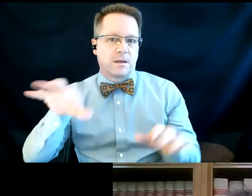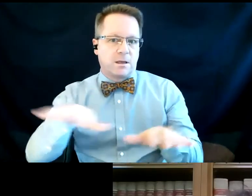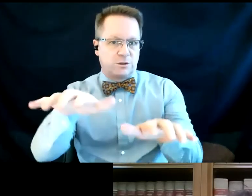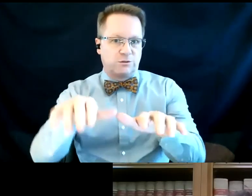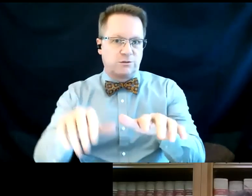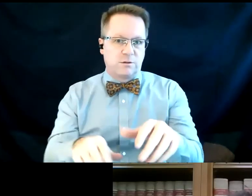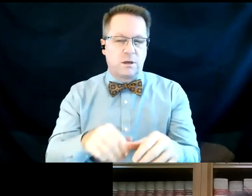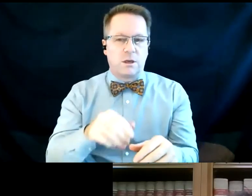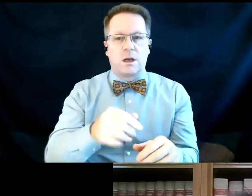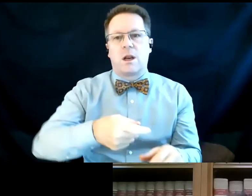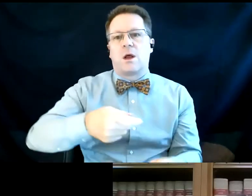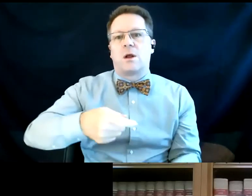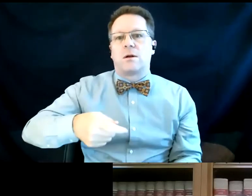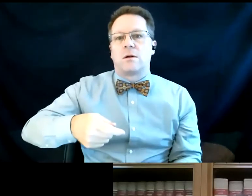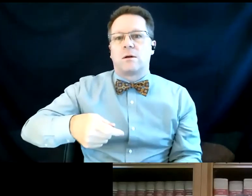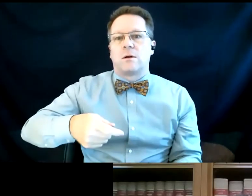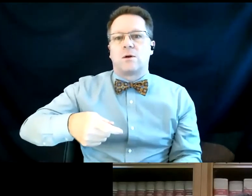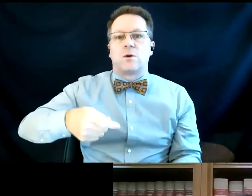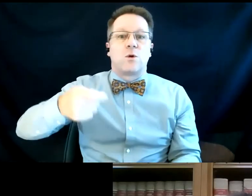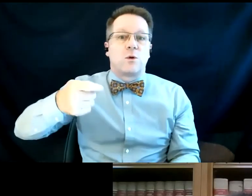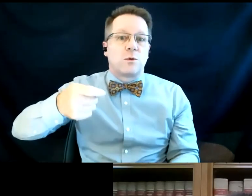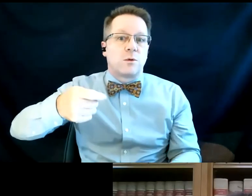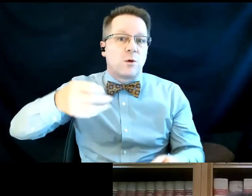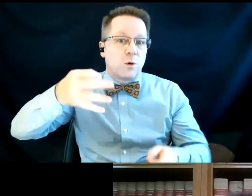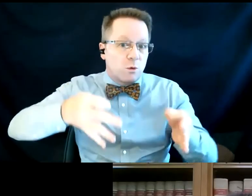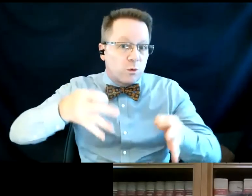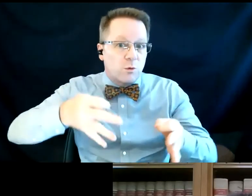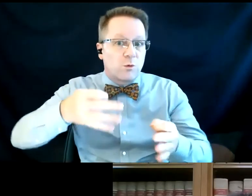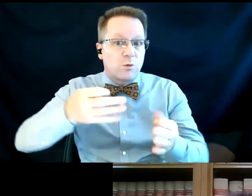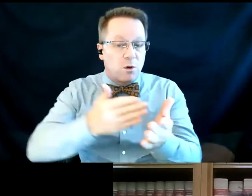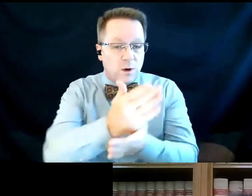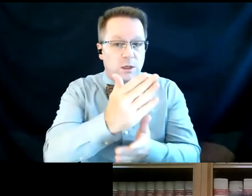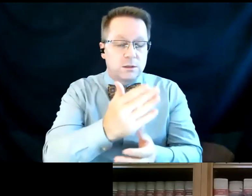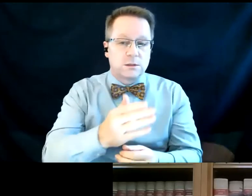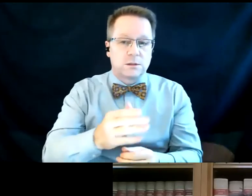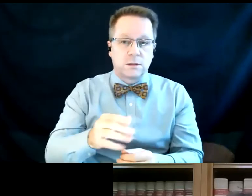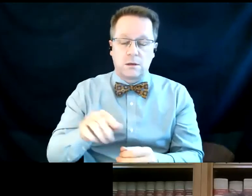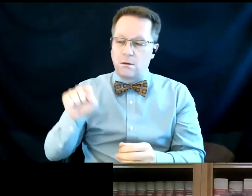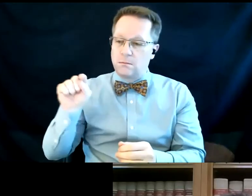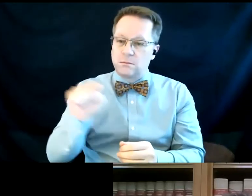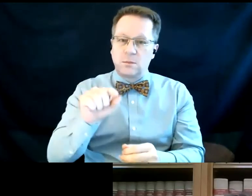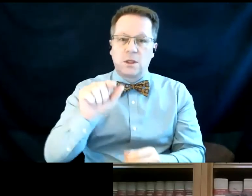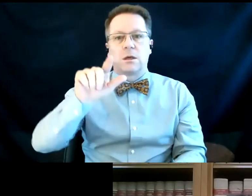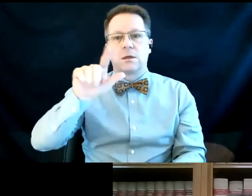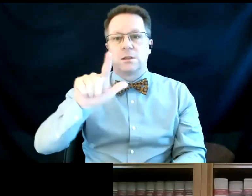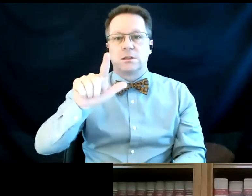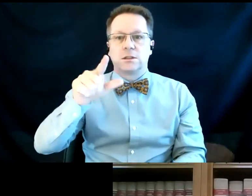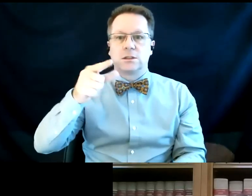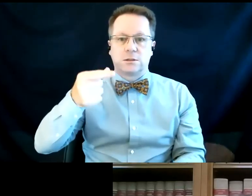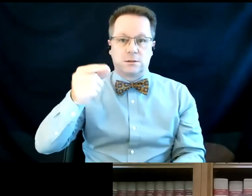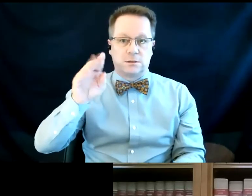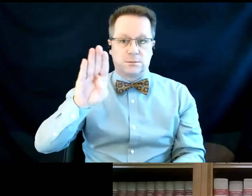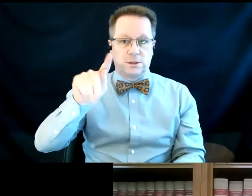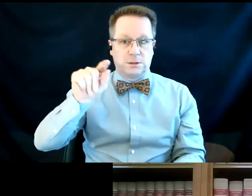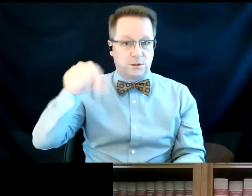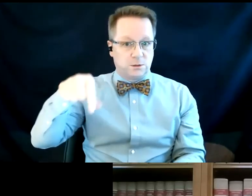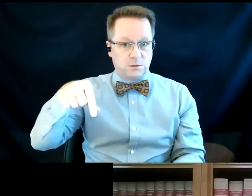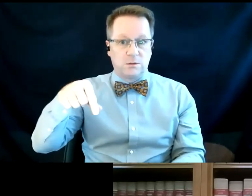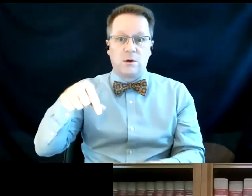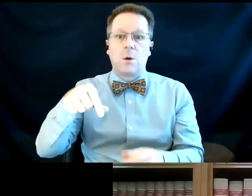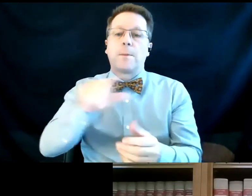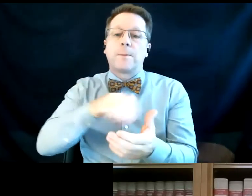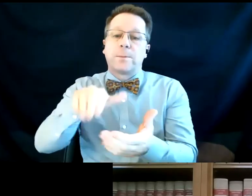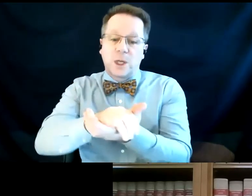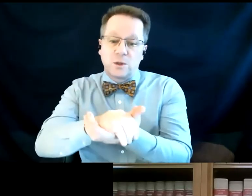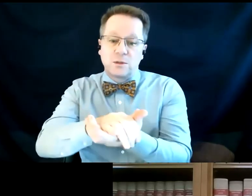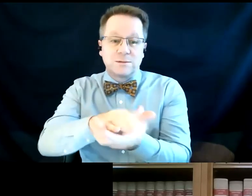rights to criminal defendants, recognizing LGBT equality, marriage equality, striking down the